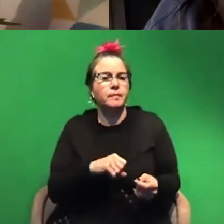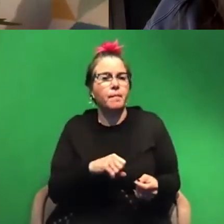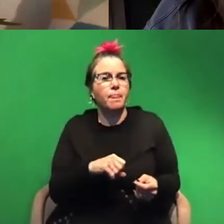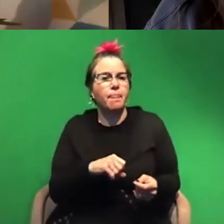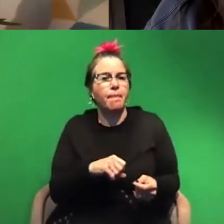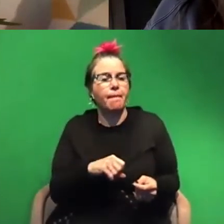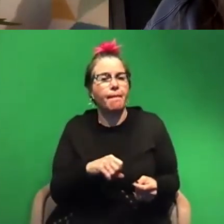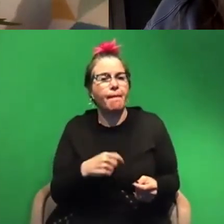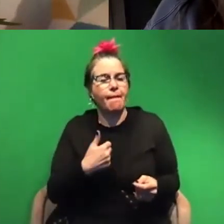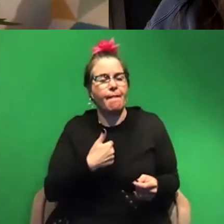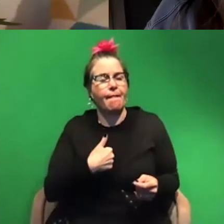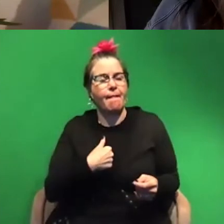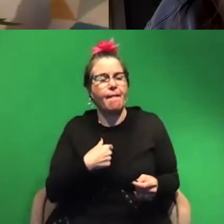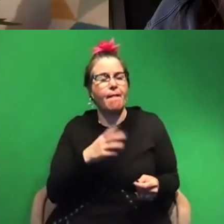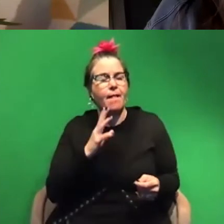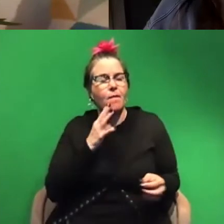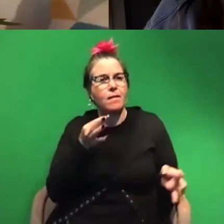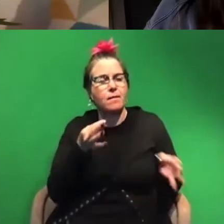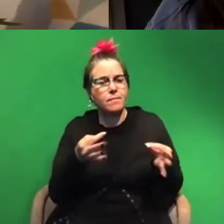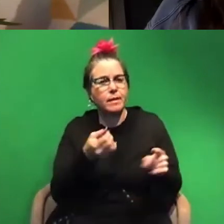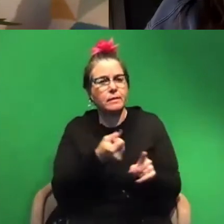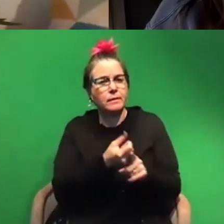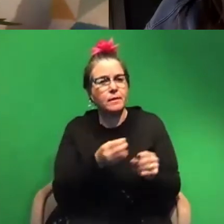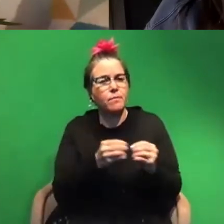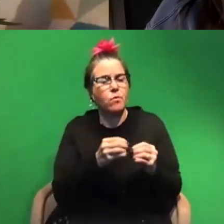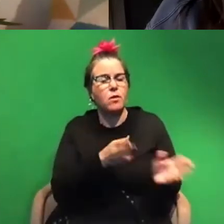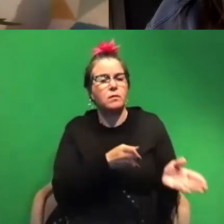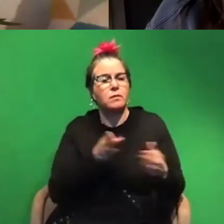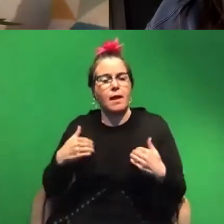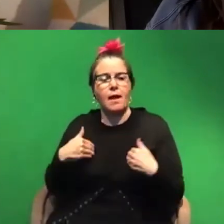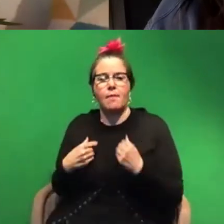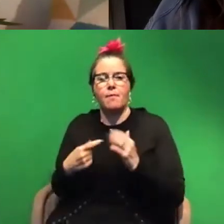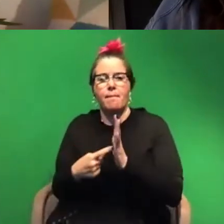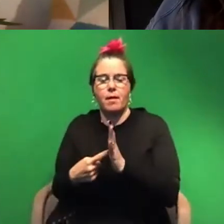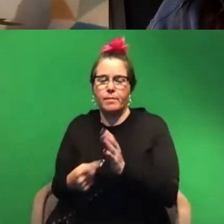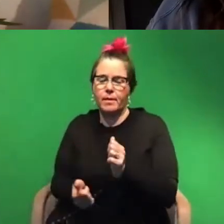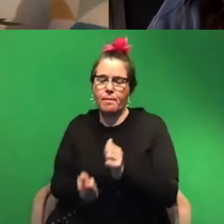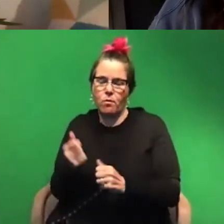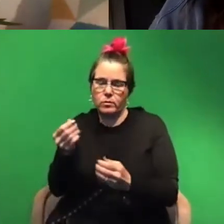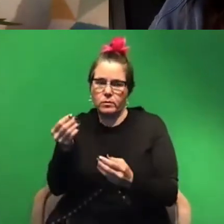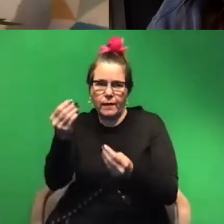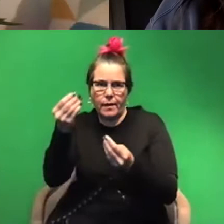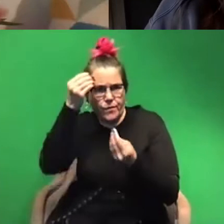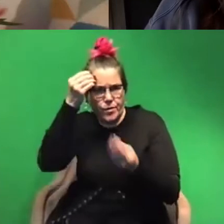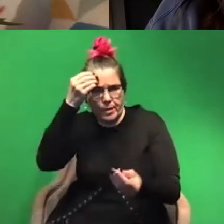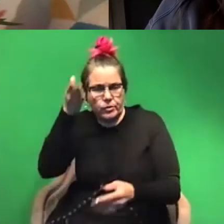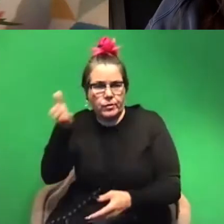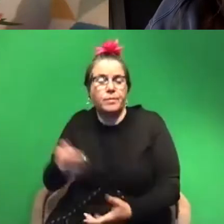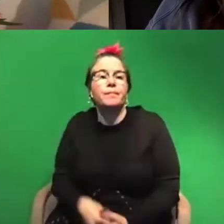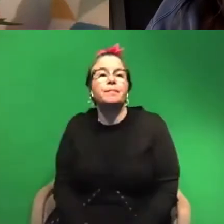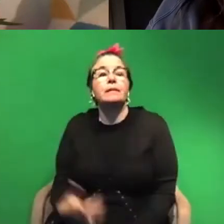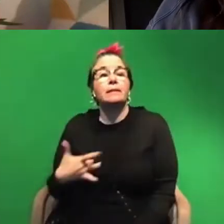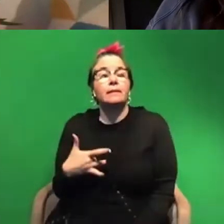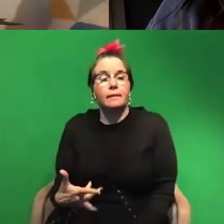But I'm going to move further, like talk about the animal model, because that's the most informative stage. And so we typically